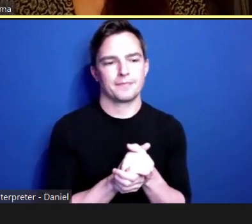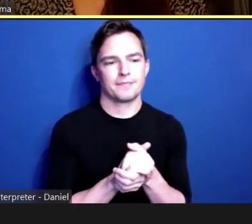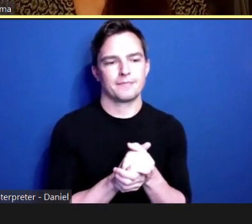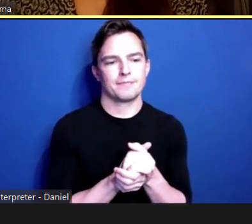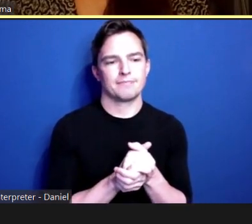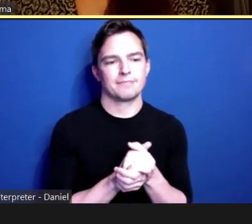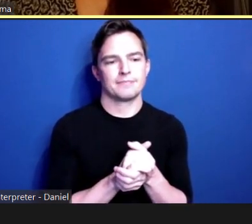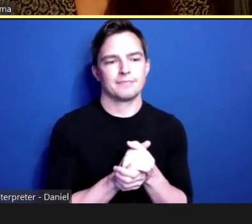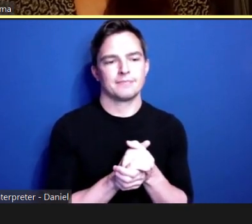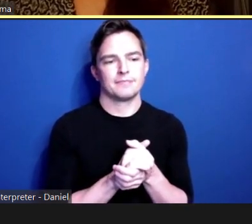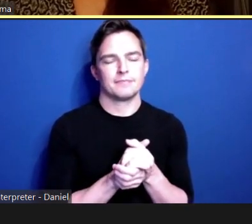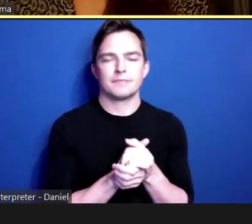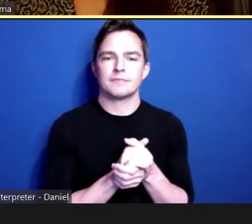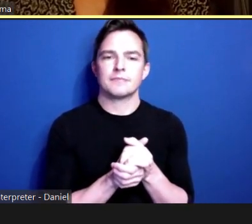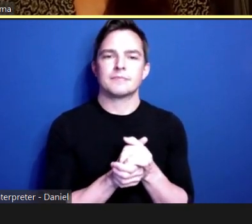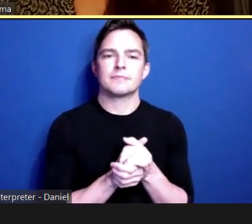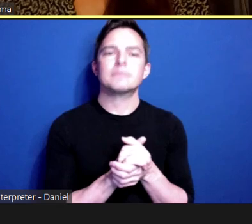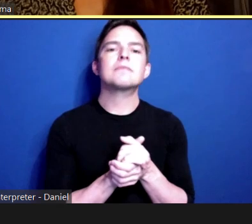Okay.